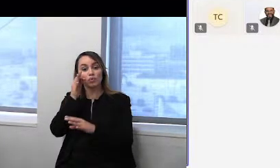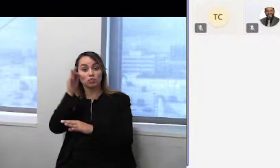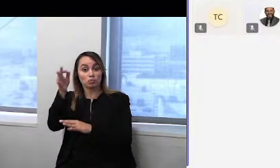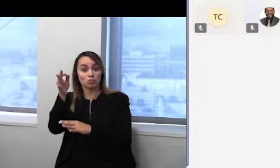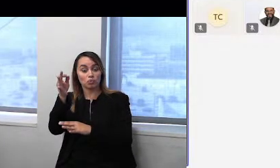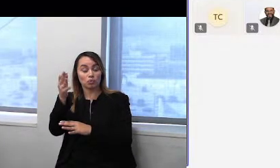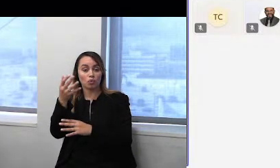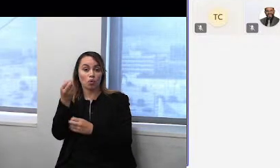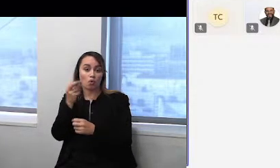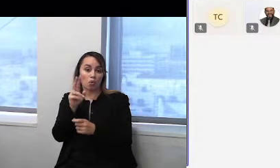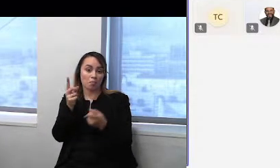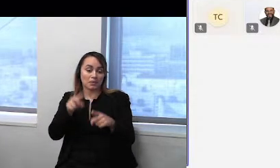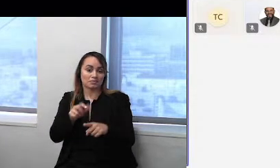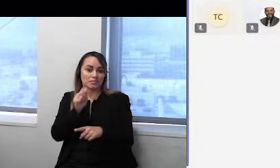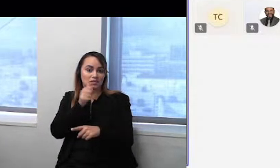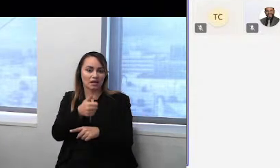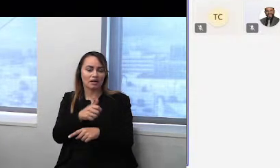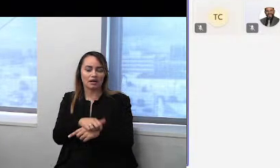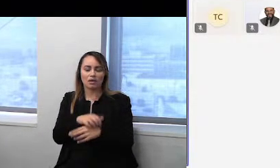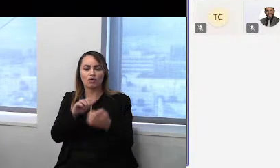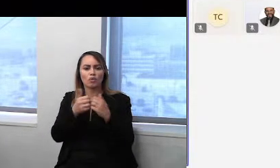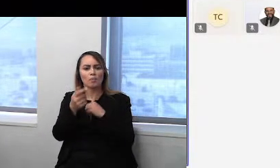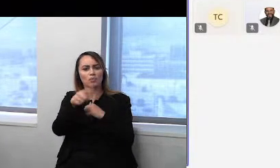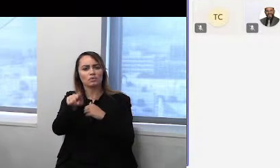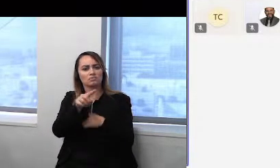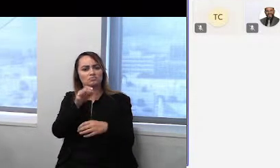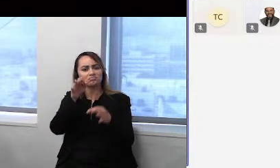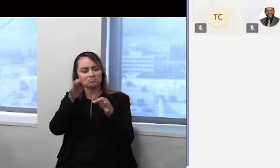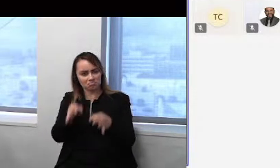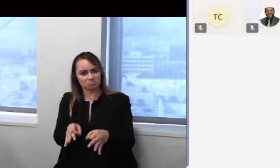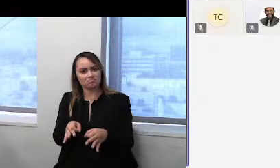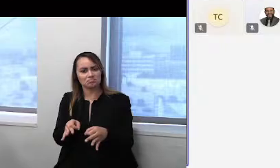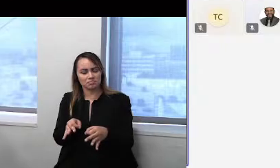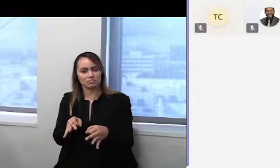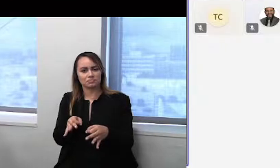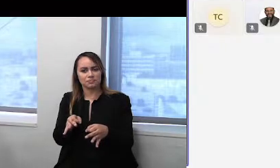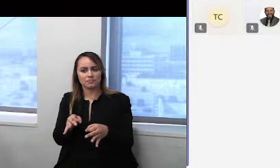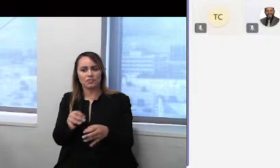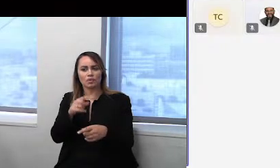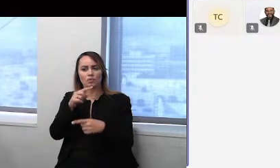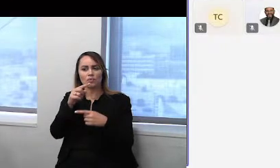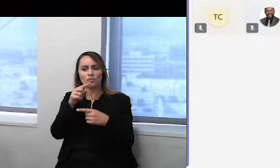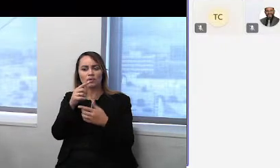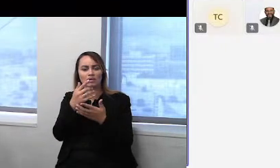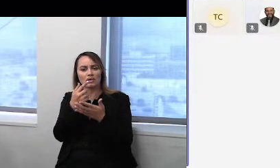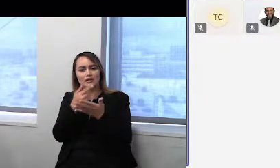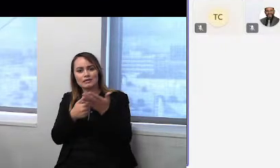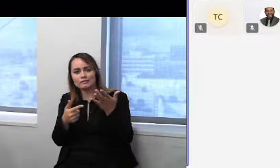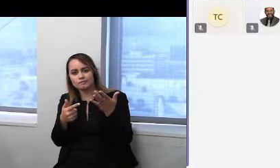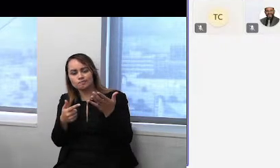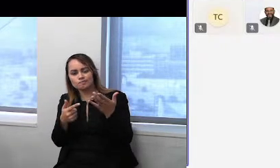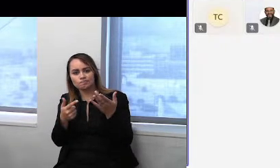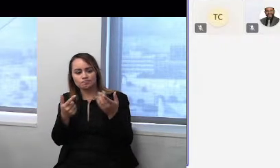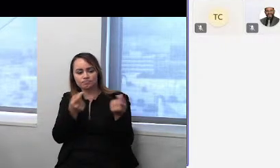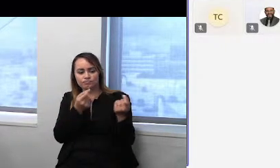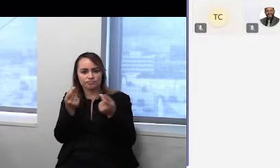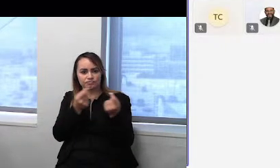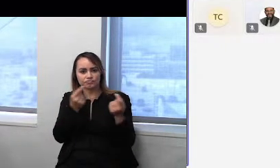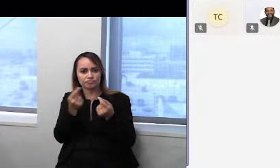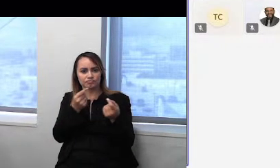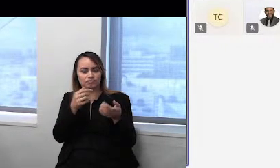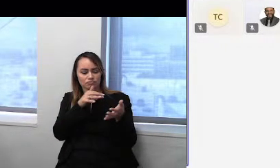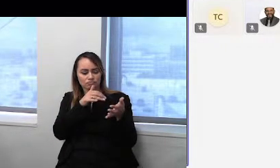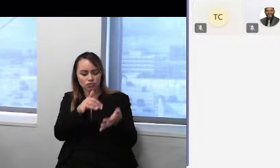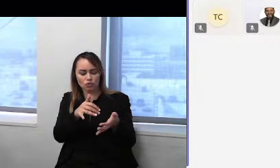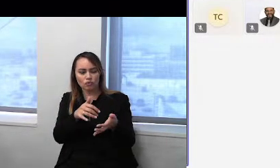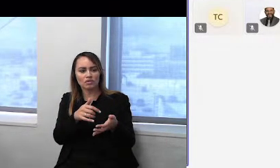you decide what's in the power flow study, what's not in the power flow study, when you're basically trying to study, both